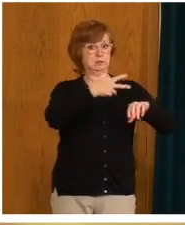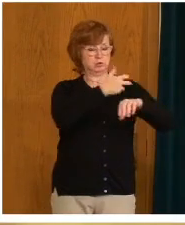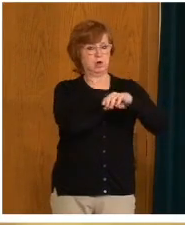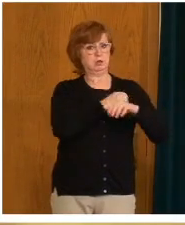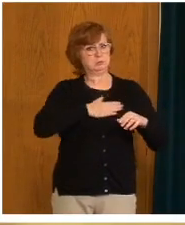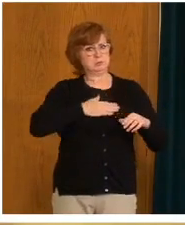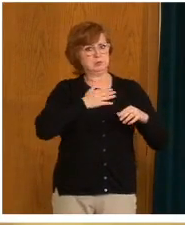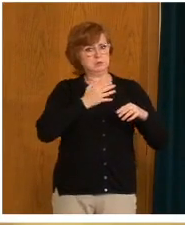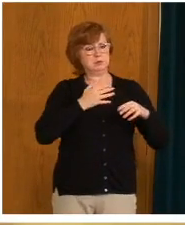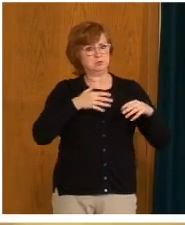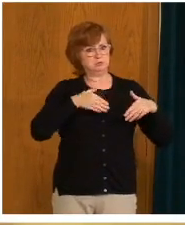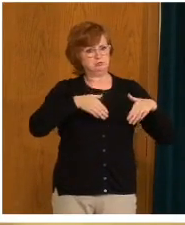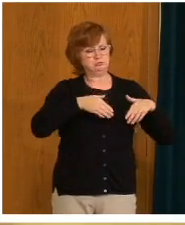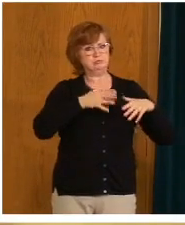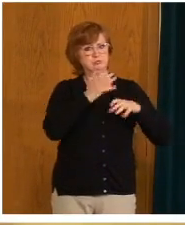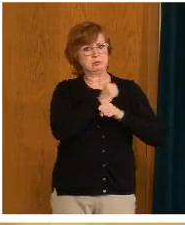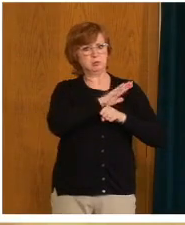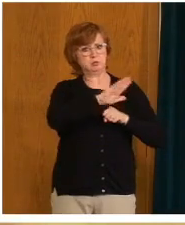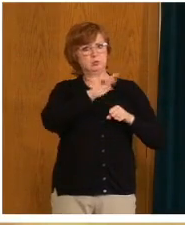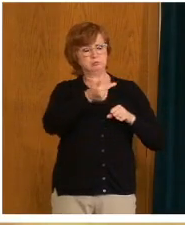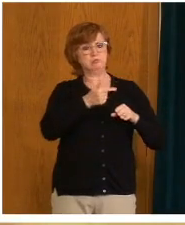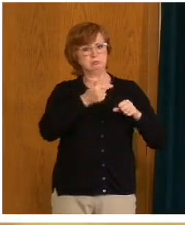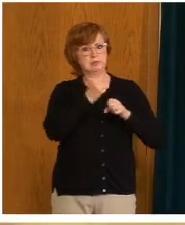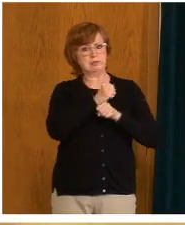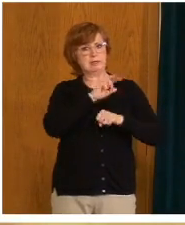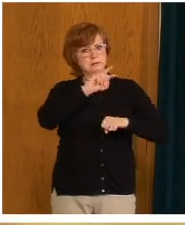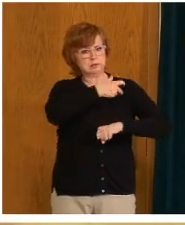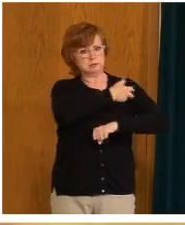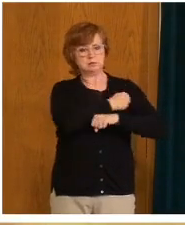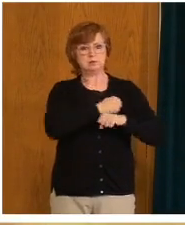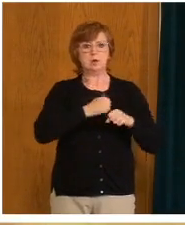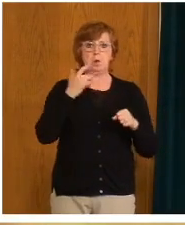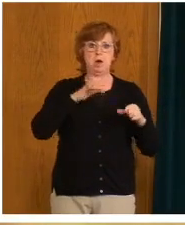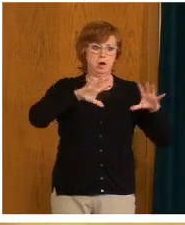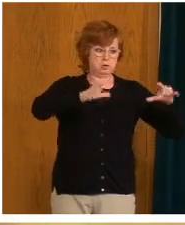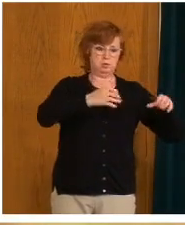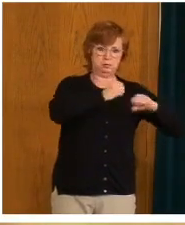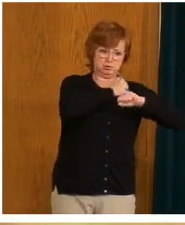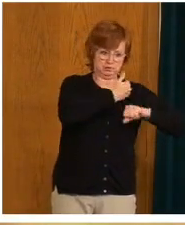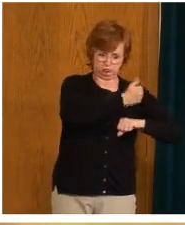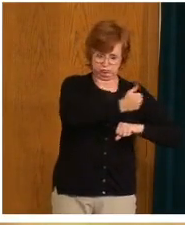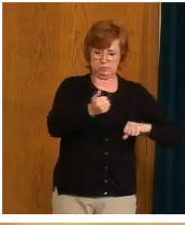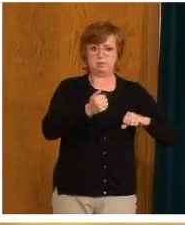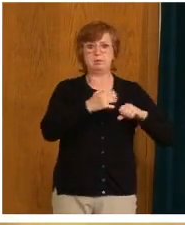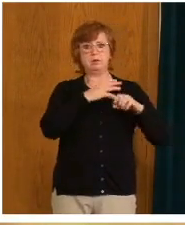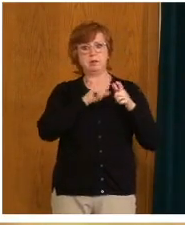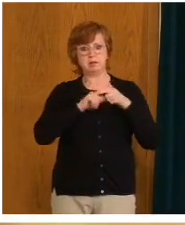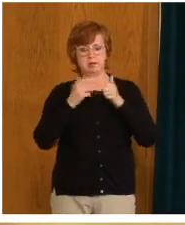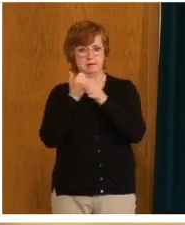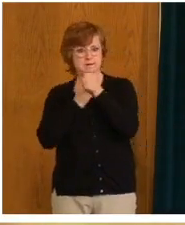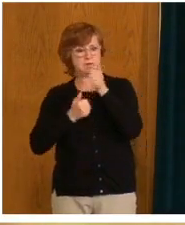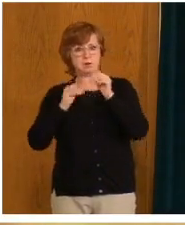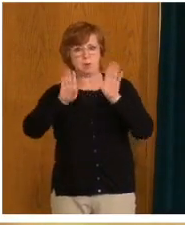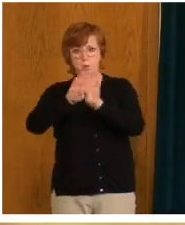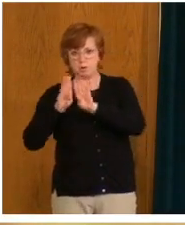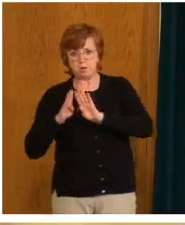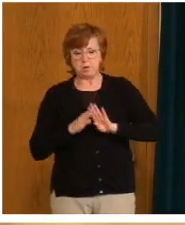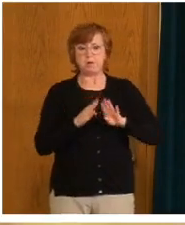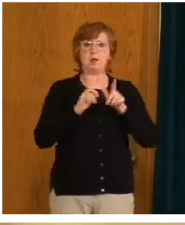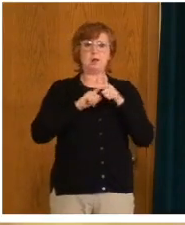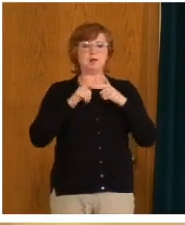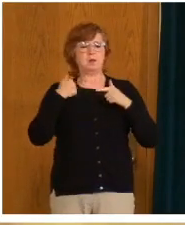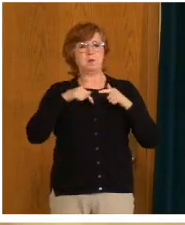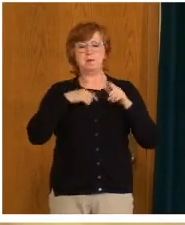protect those around us. It's how we will get everything reopened and back to normal in our communities, and it's how we can all have a